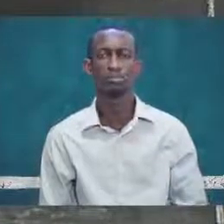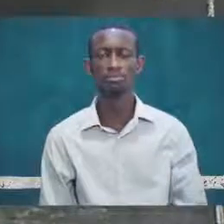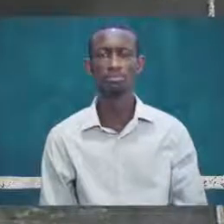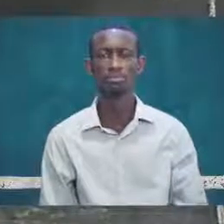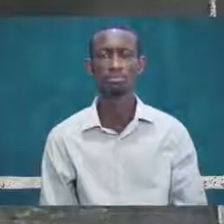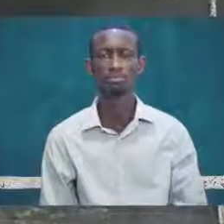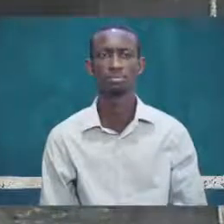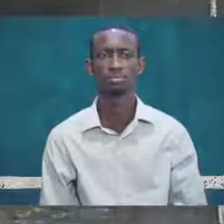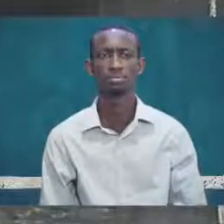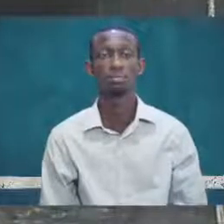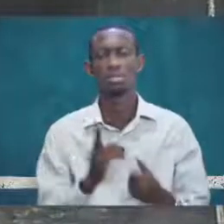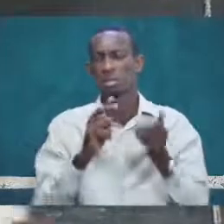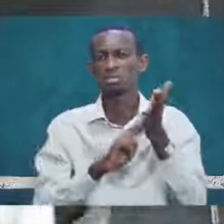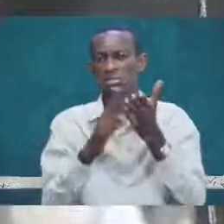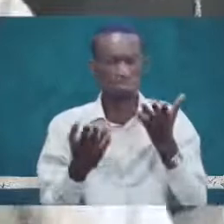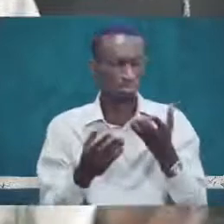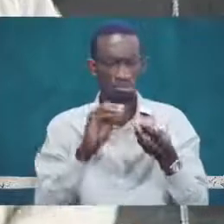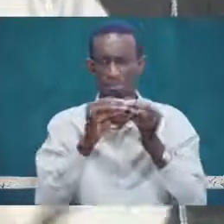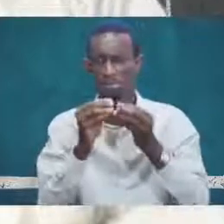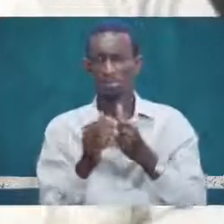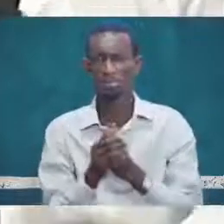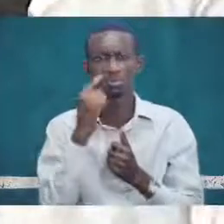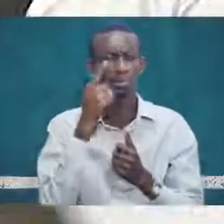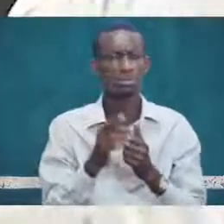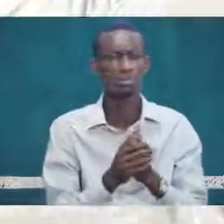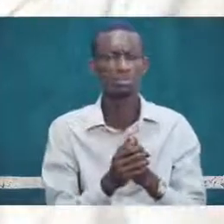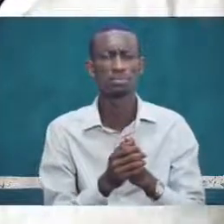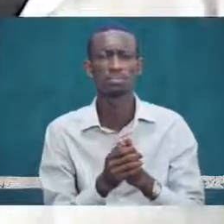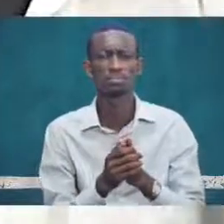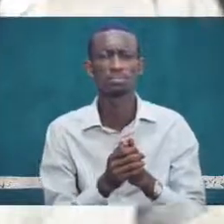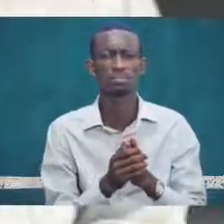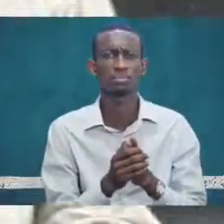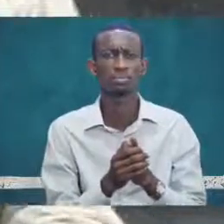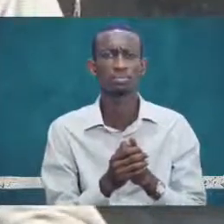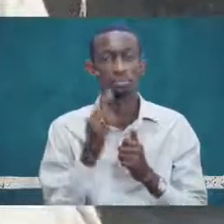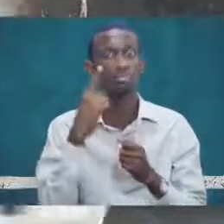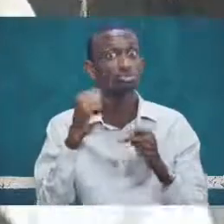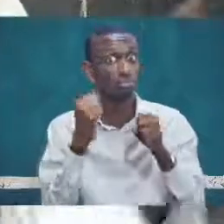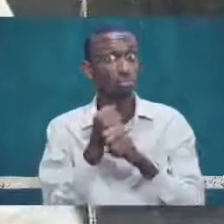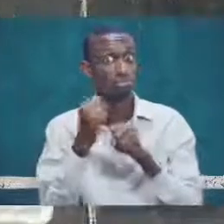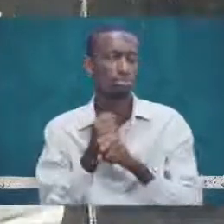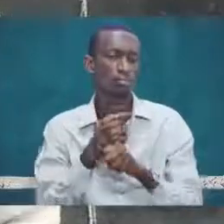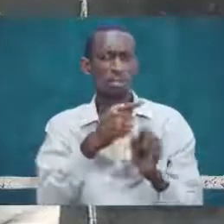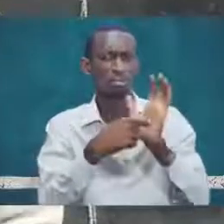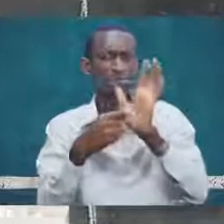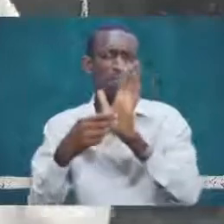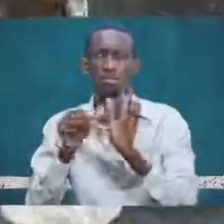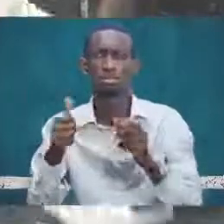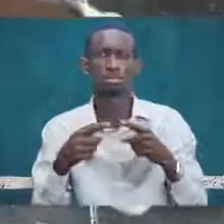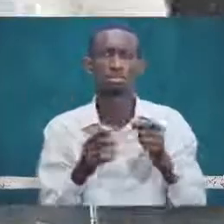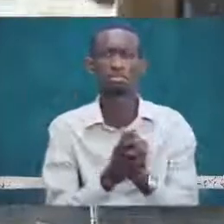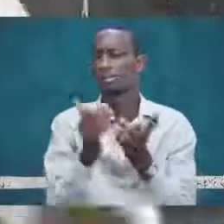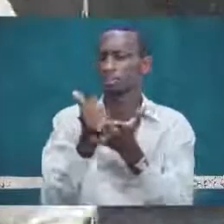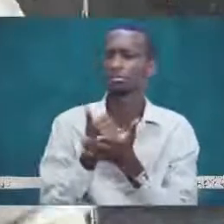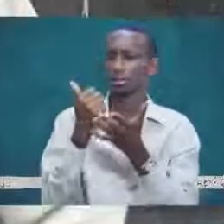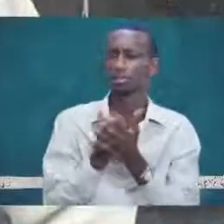And we'll use a number of, we are just going to see this one. We are just going to do some demonstrations that will help